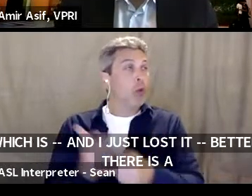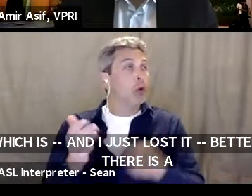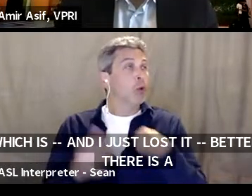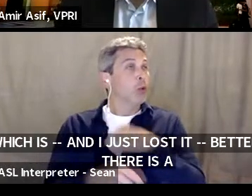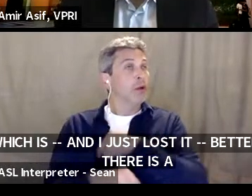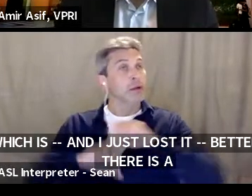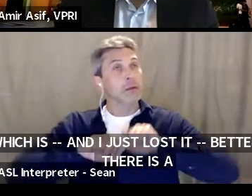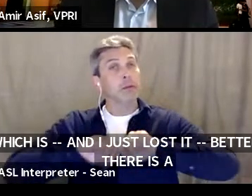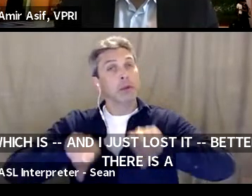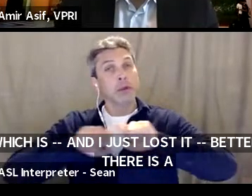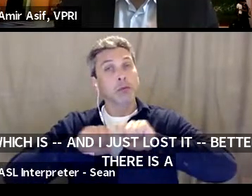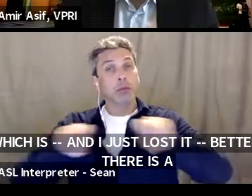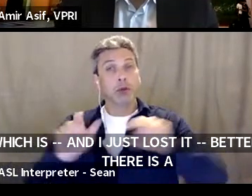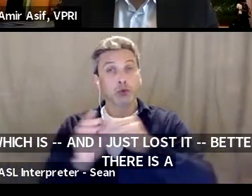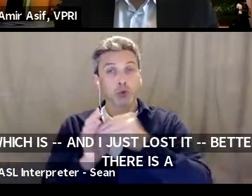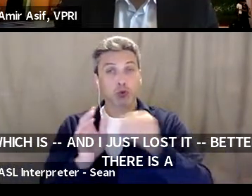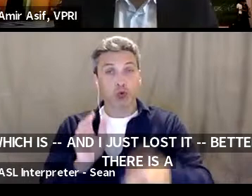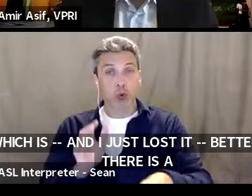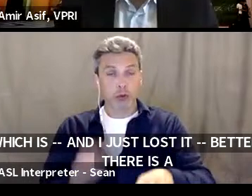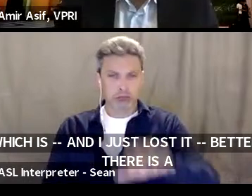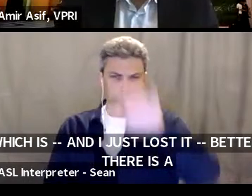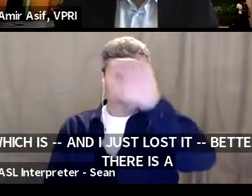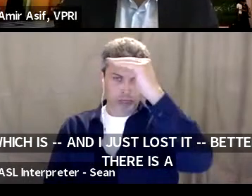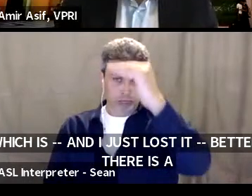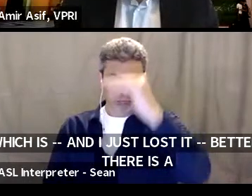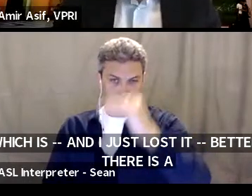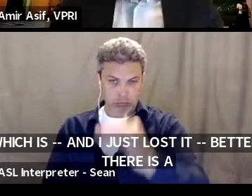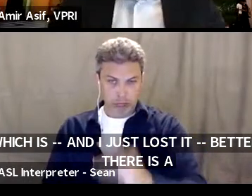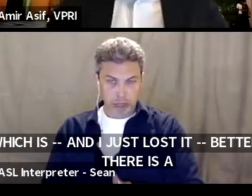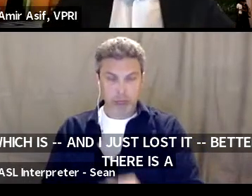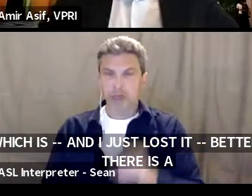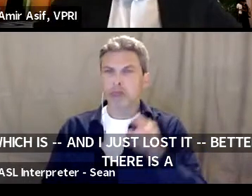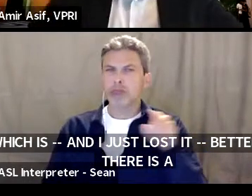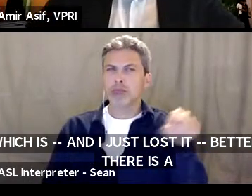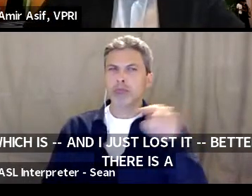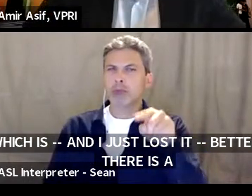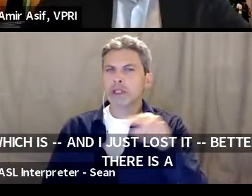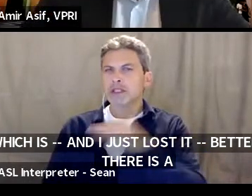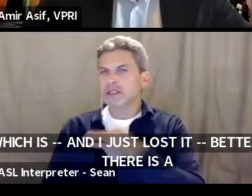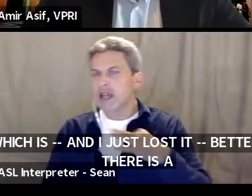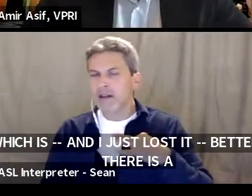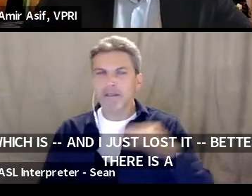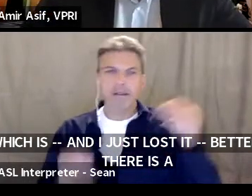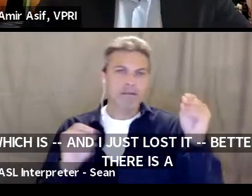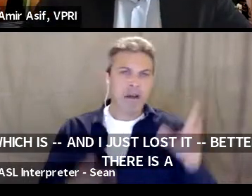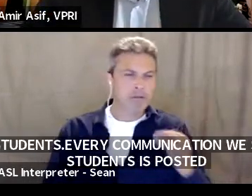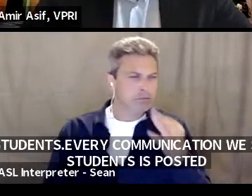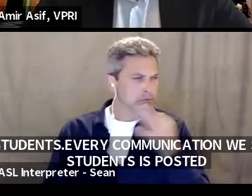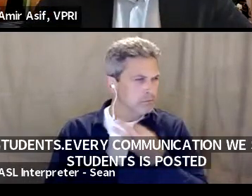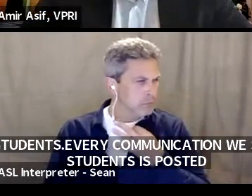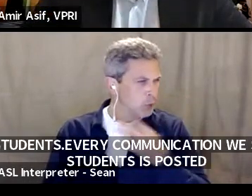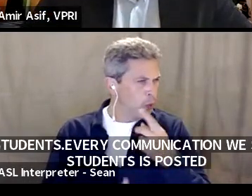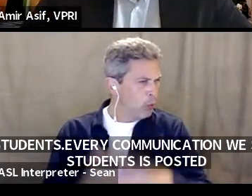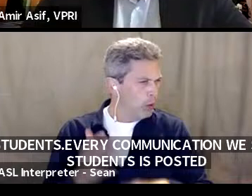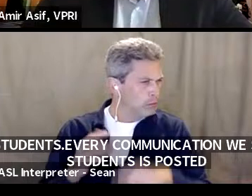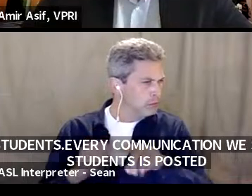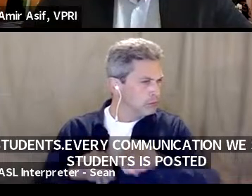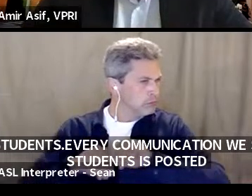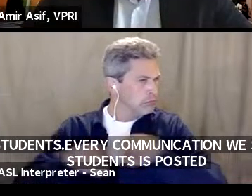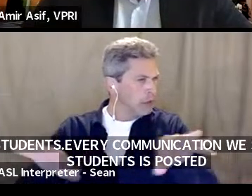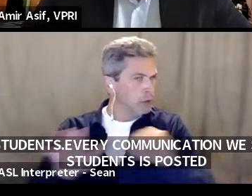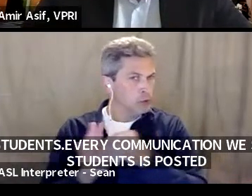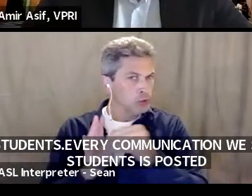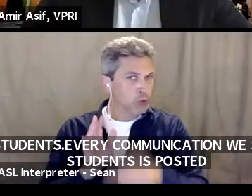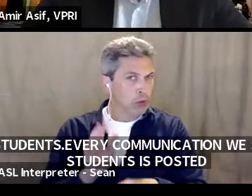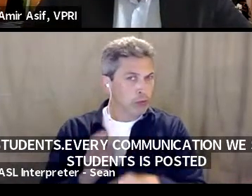students is posted there. So if staff or faculty would like to know what communications are going out to students, they have